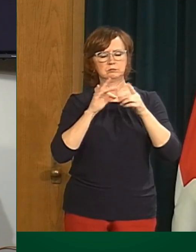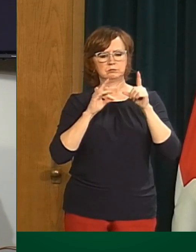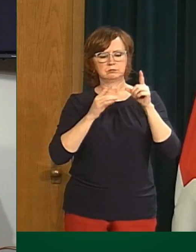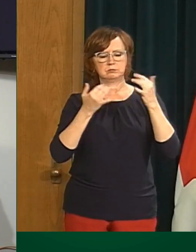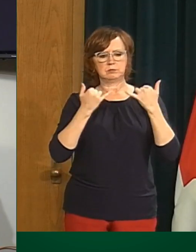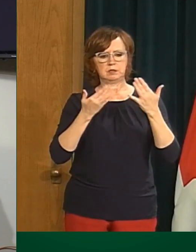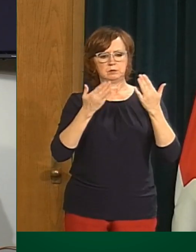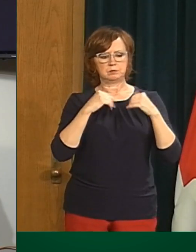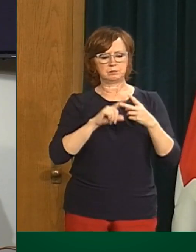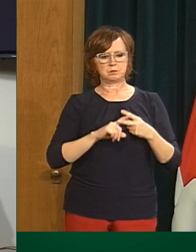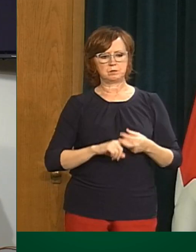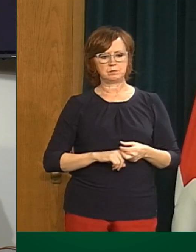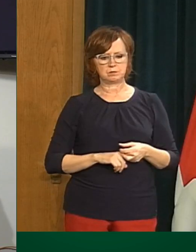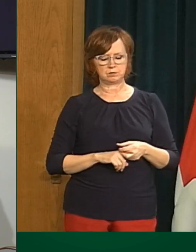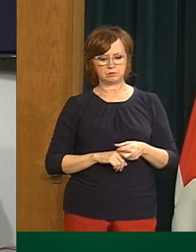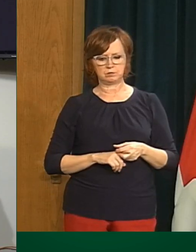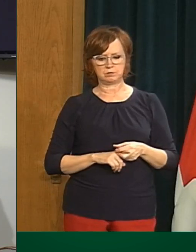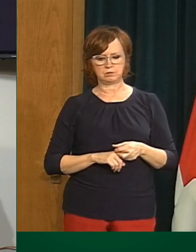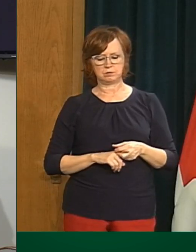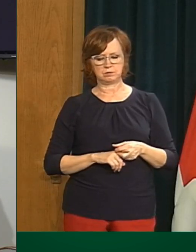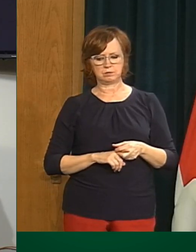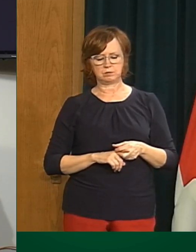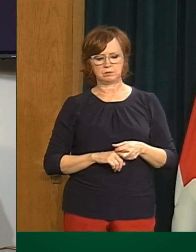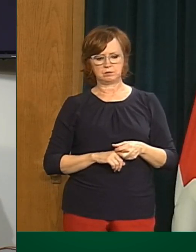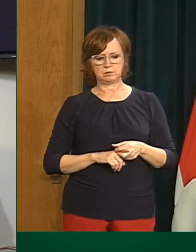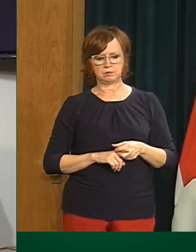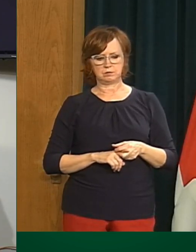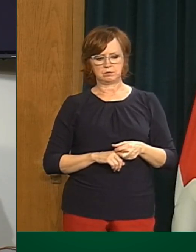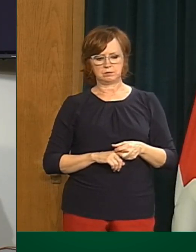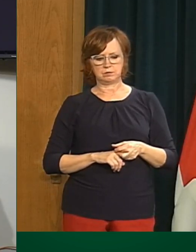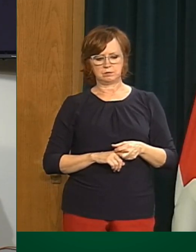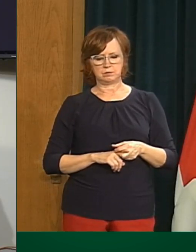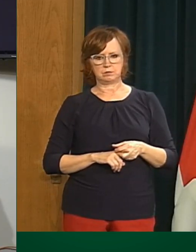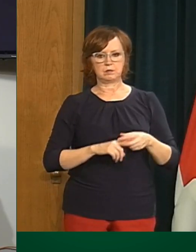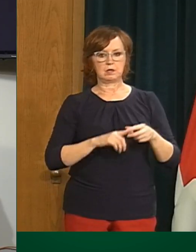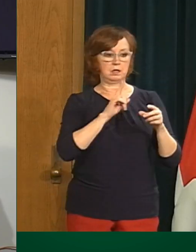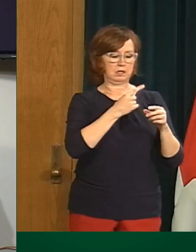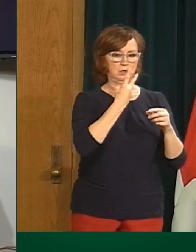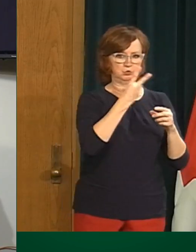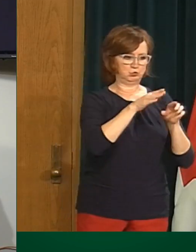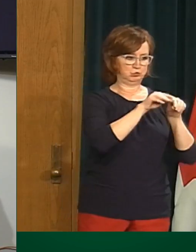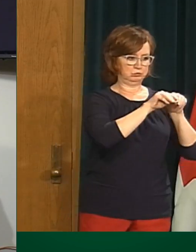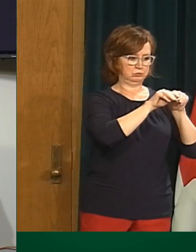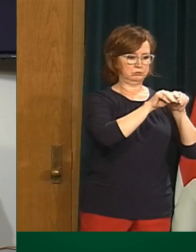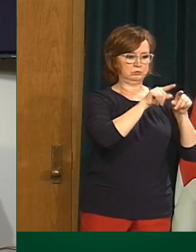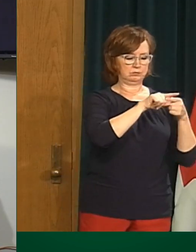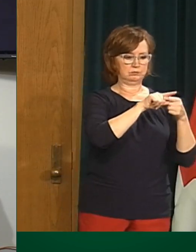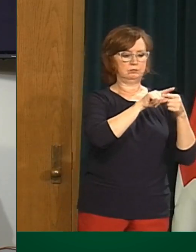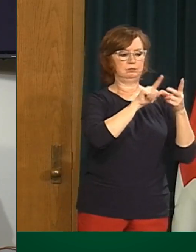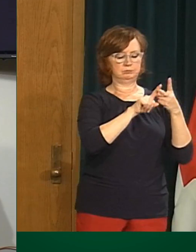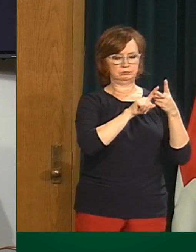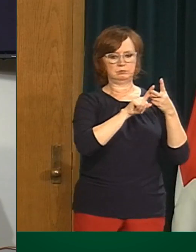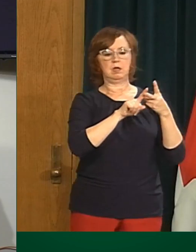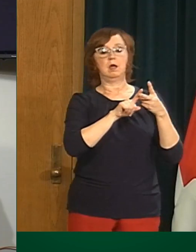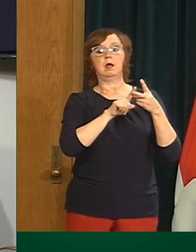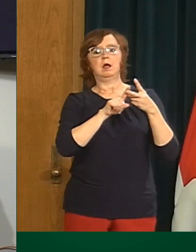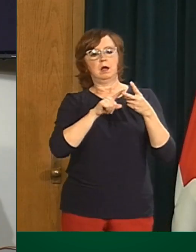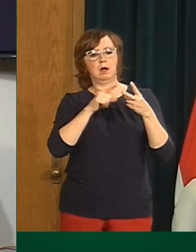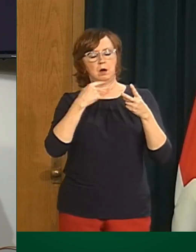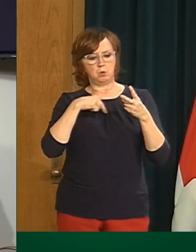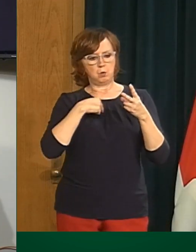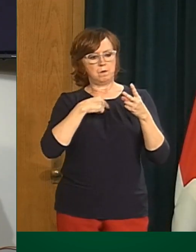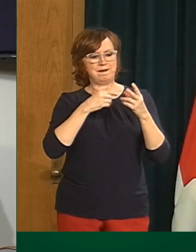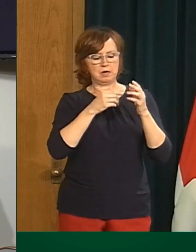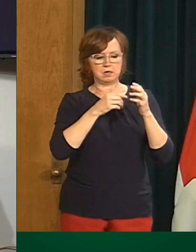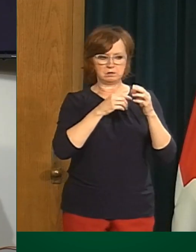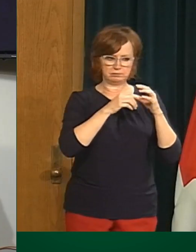started to get when we started to get more cases, and it was anticipated. Most of the positive cases that we got after